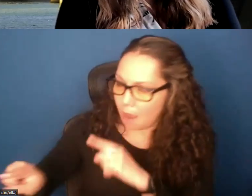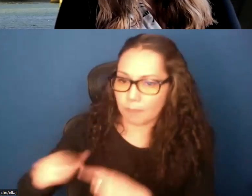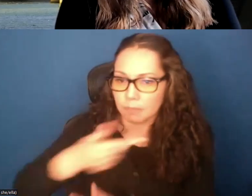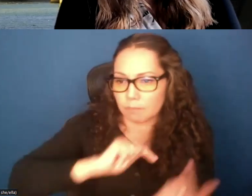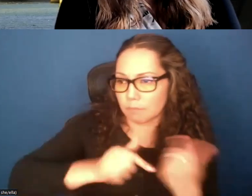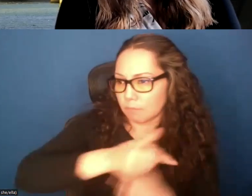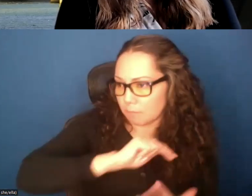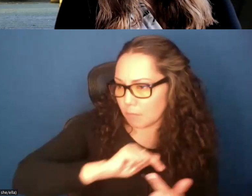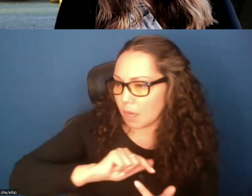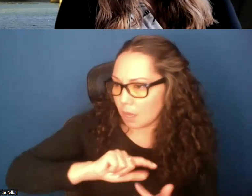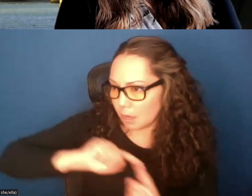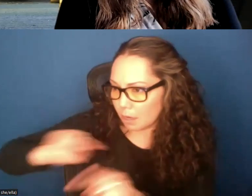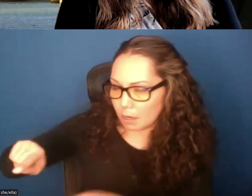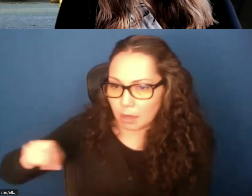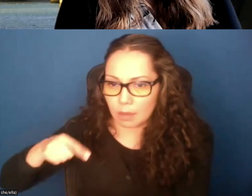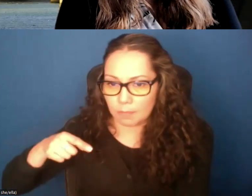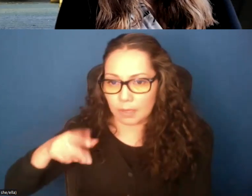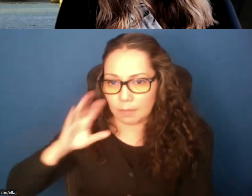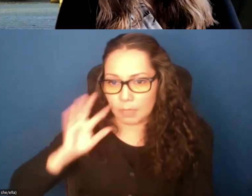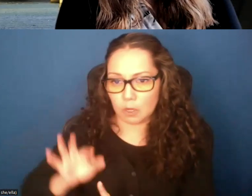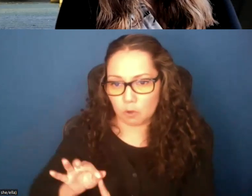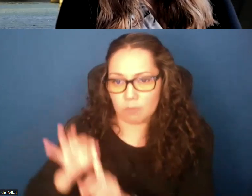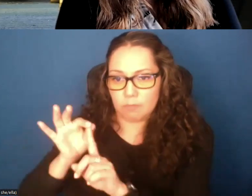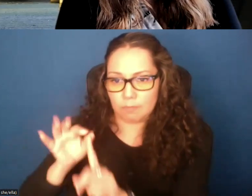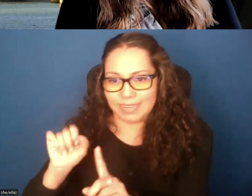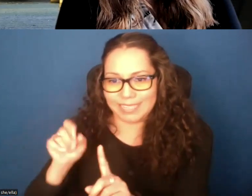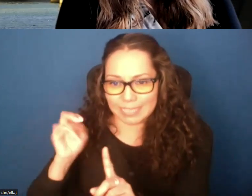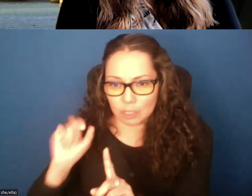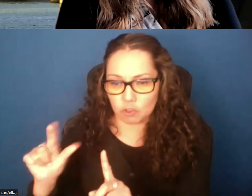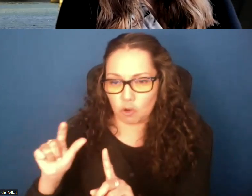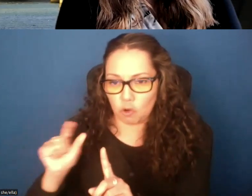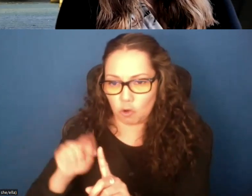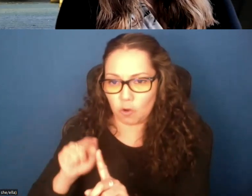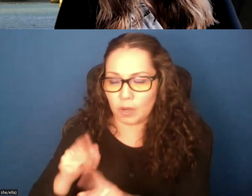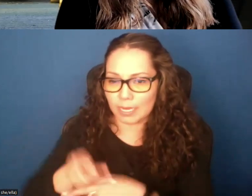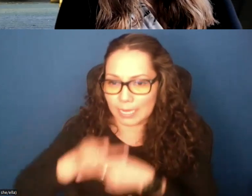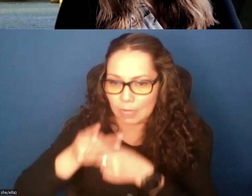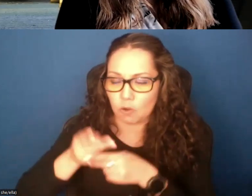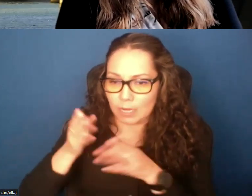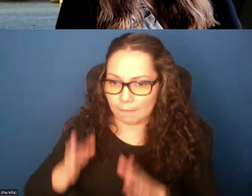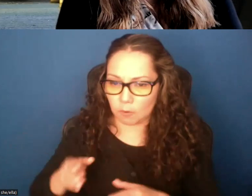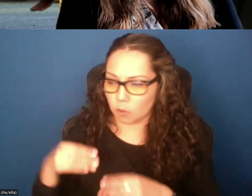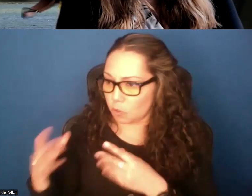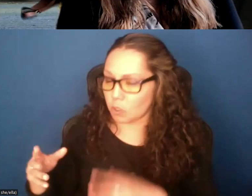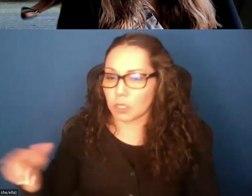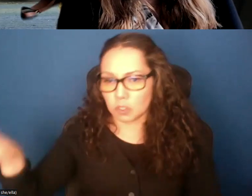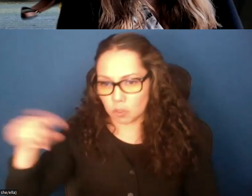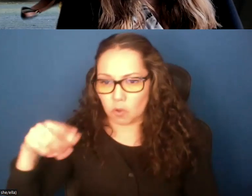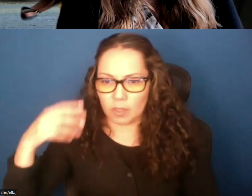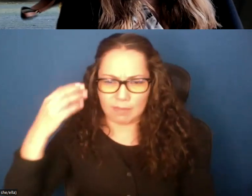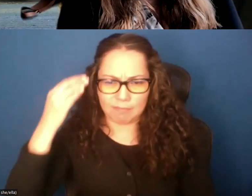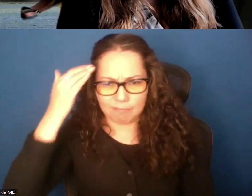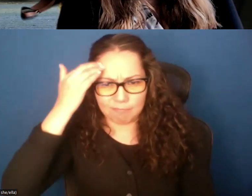her essential caregiver. So the staff there knew all three of my mom's daughters well,